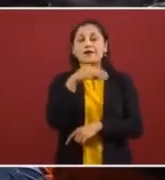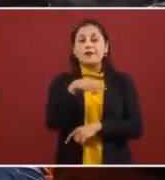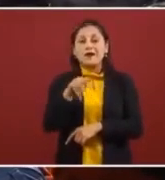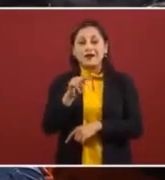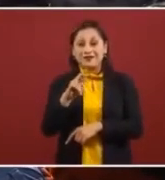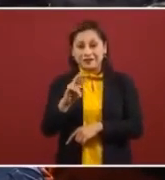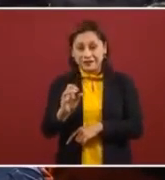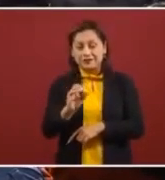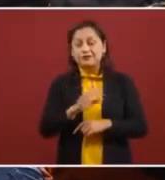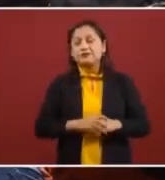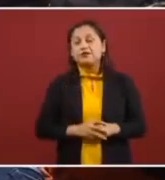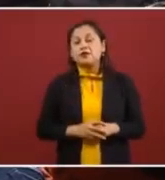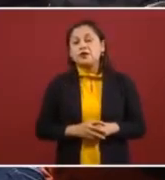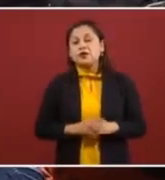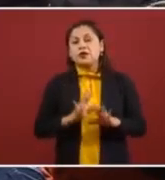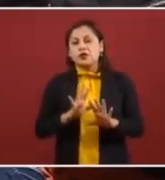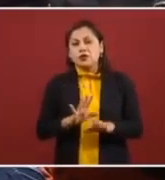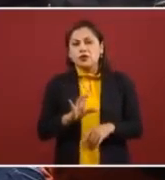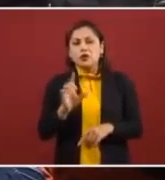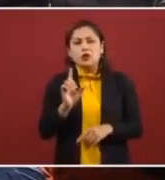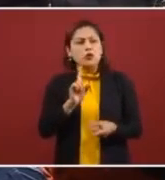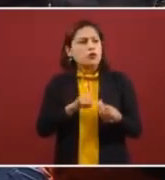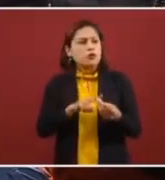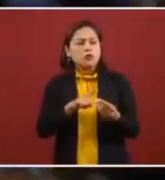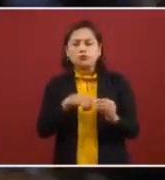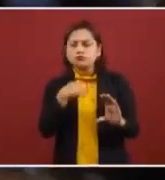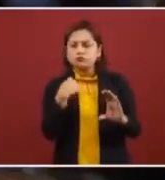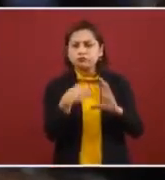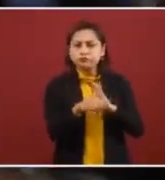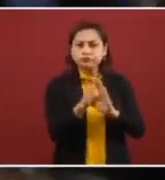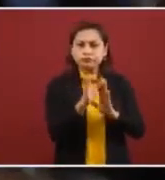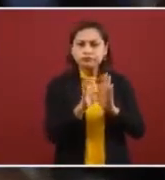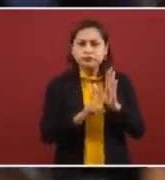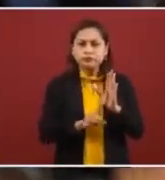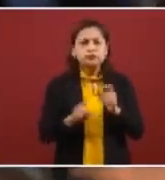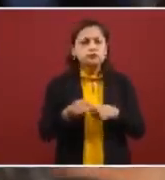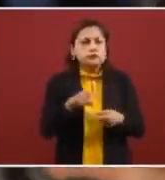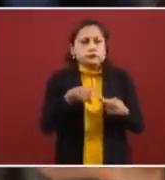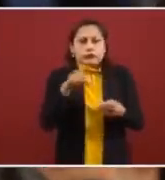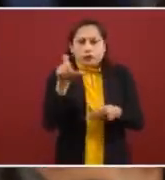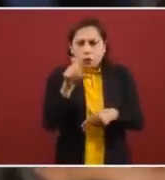our teacher, and when?